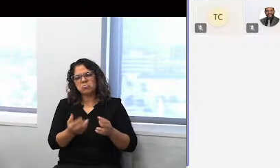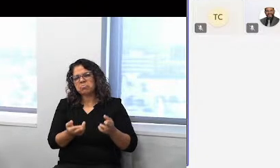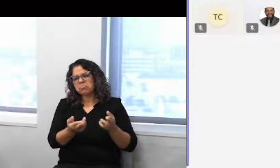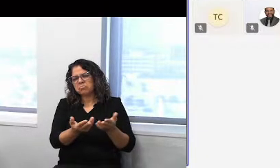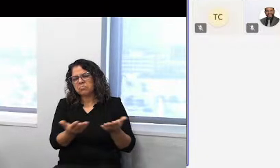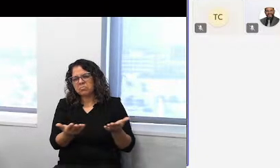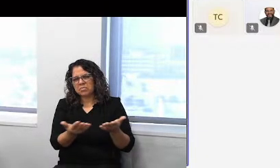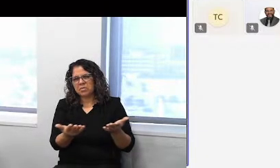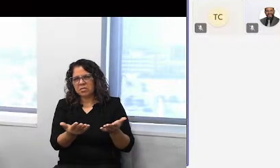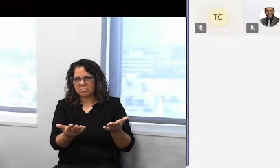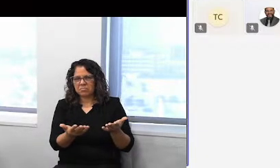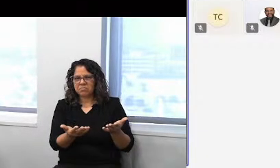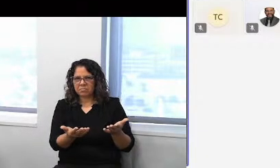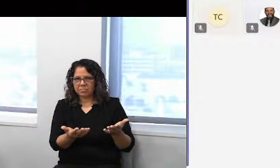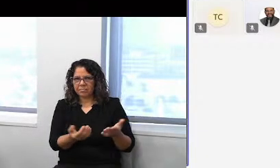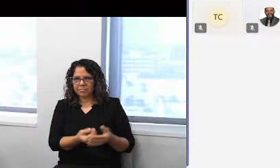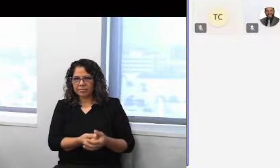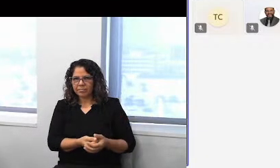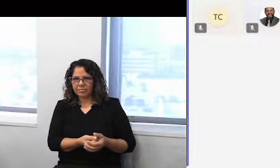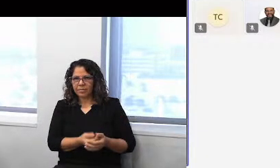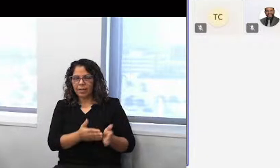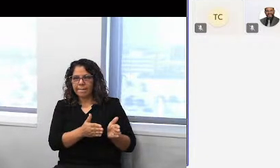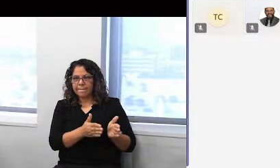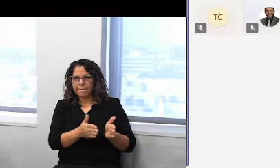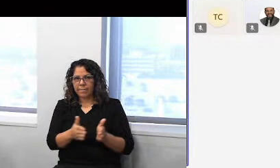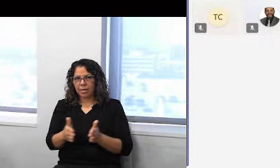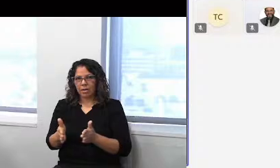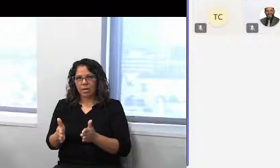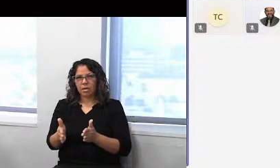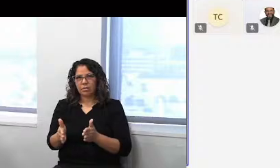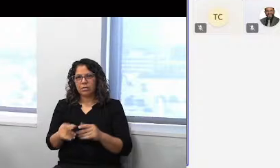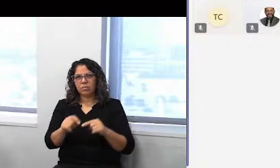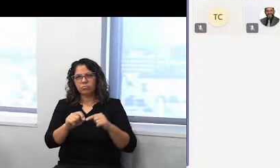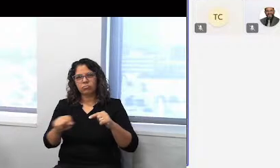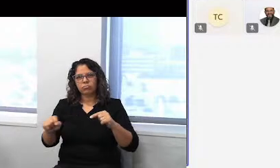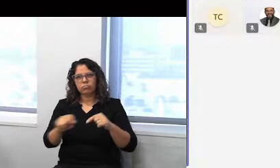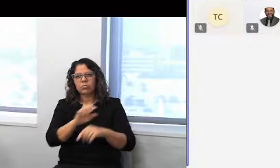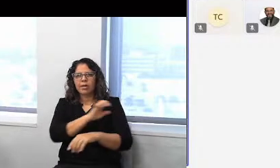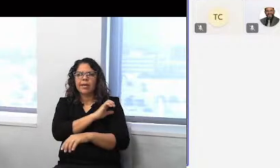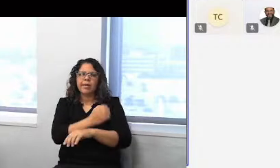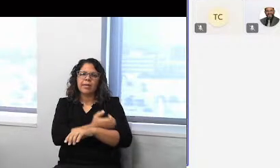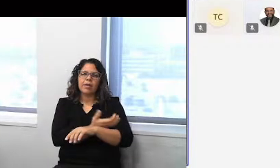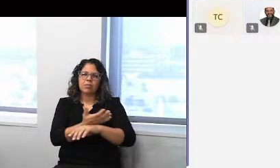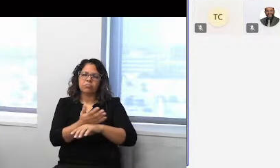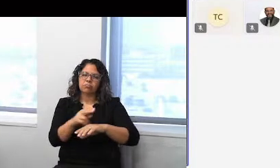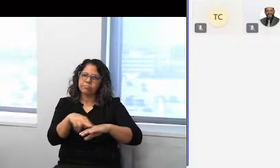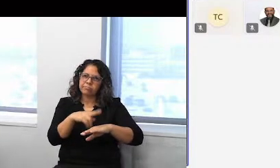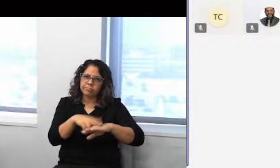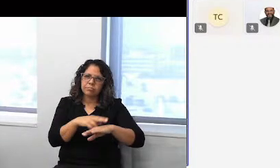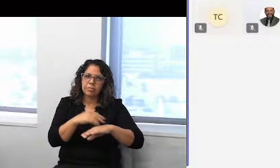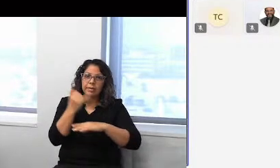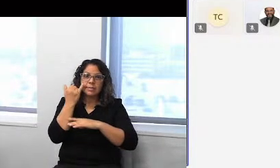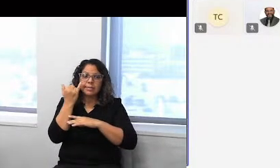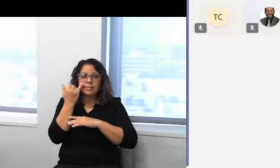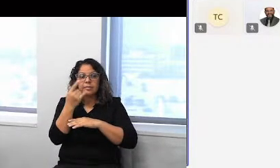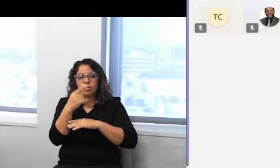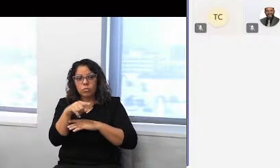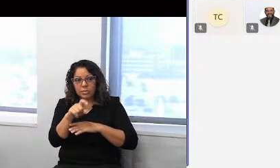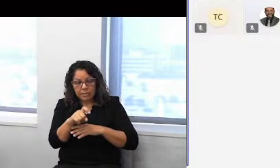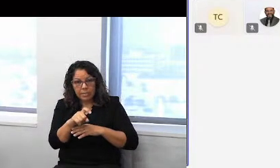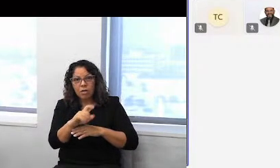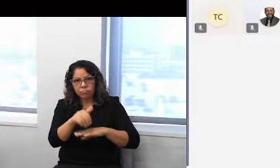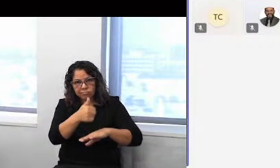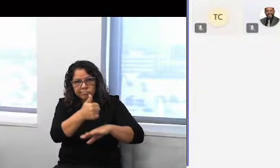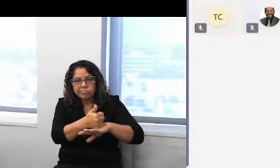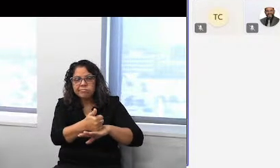report is a renewable transmission plan that shows how they would plan, if they had to get